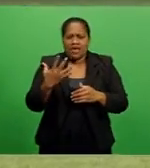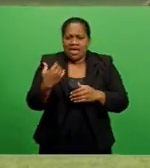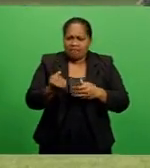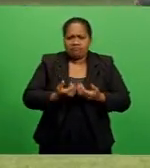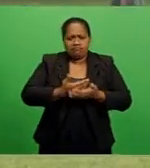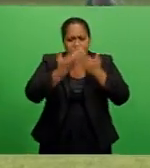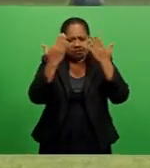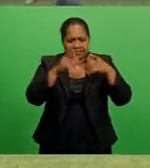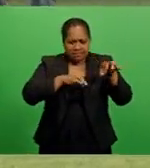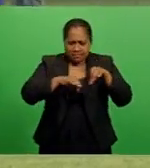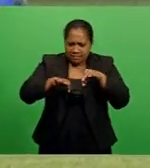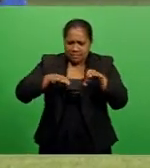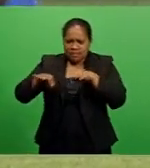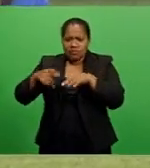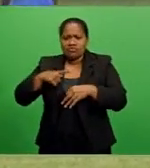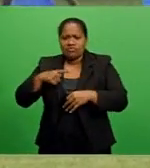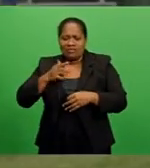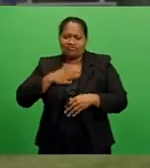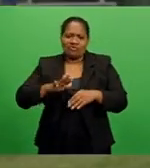want to win some silverware.